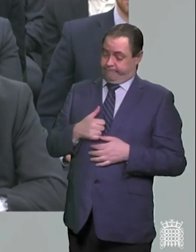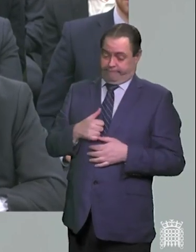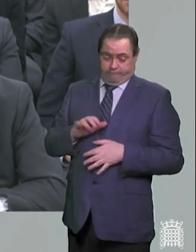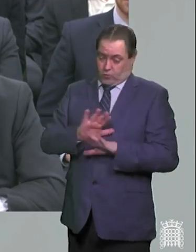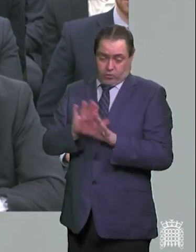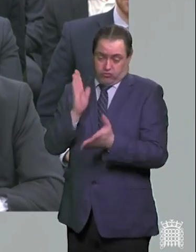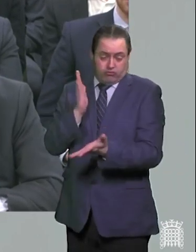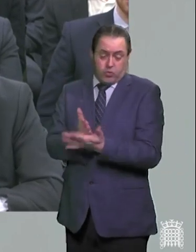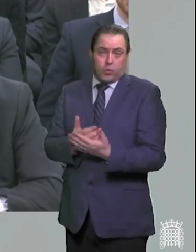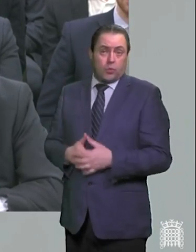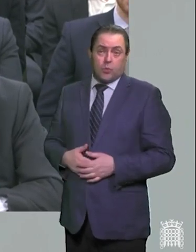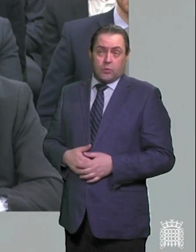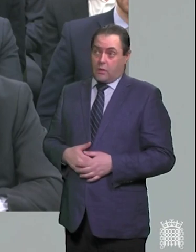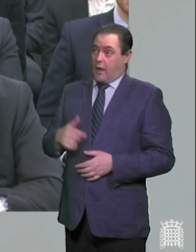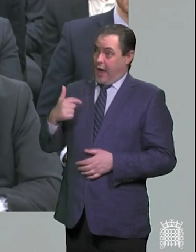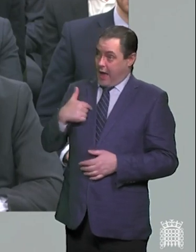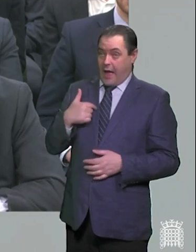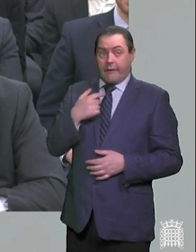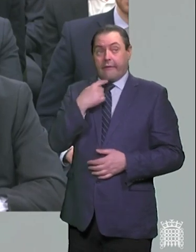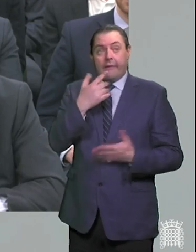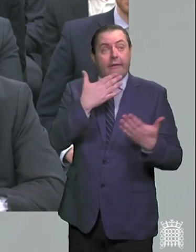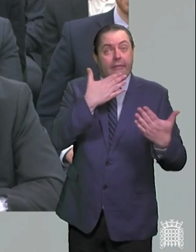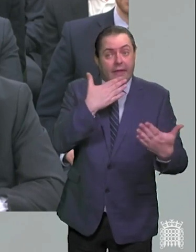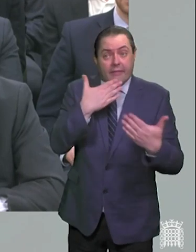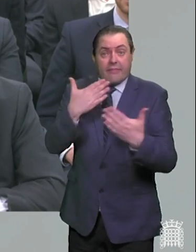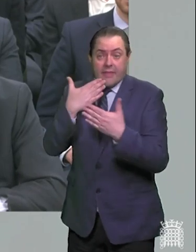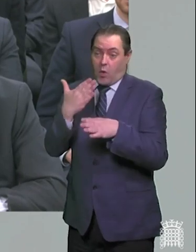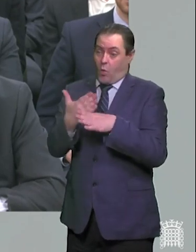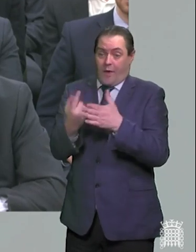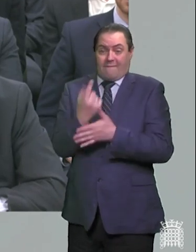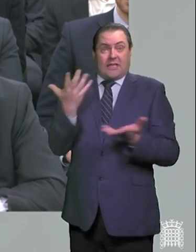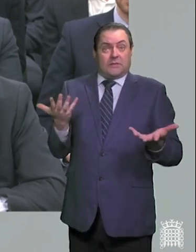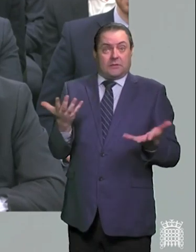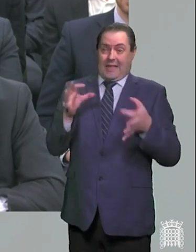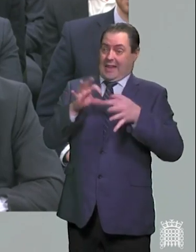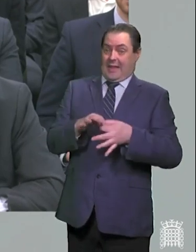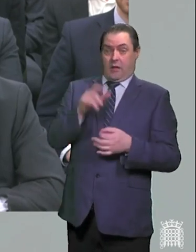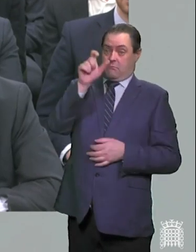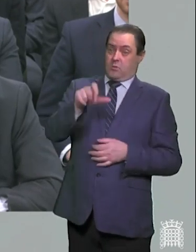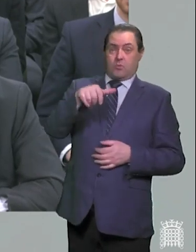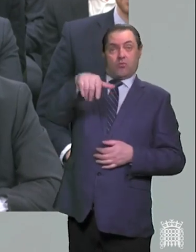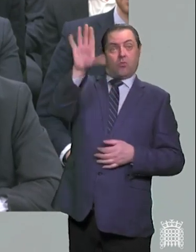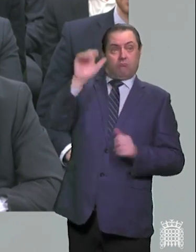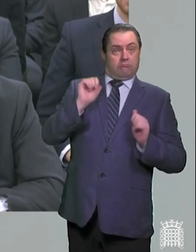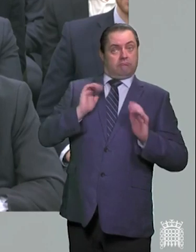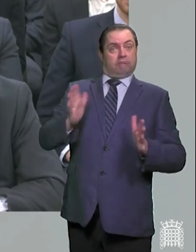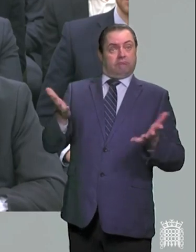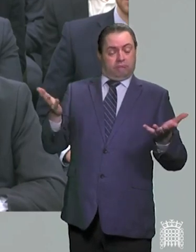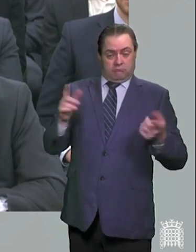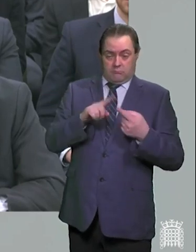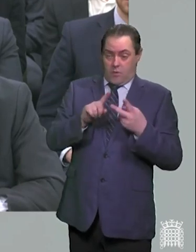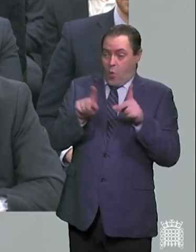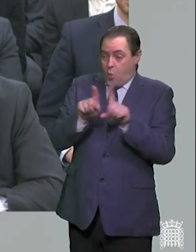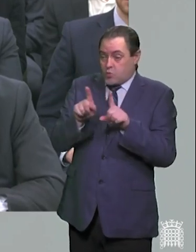kind. They show me giving a few words of thanks at a work event for a departing colleague. They show me with my